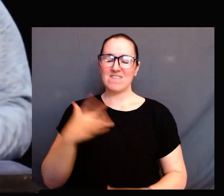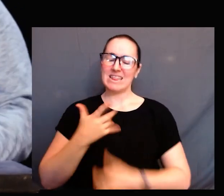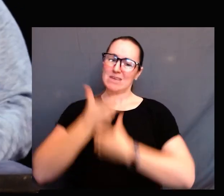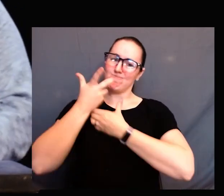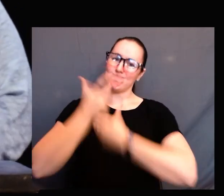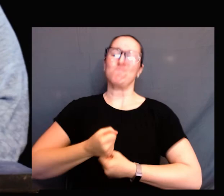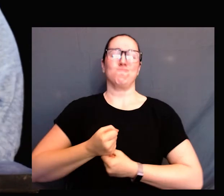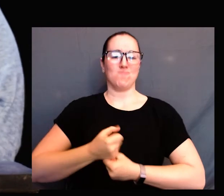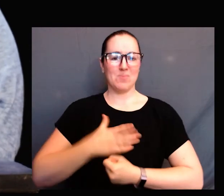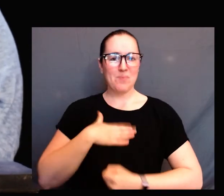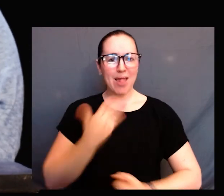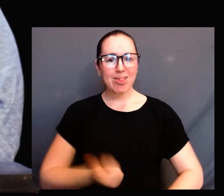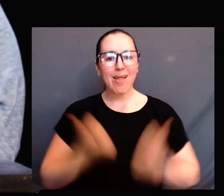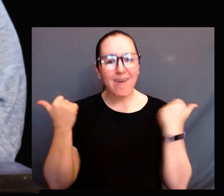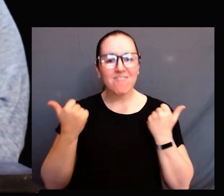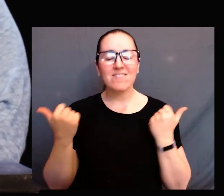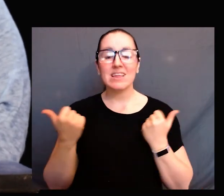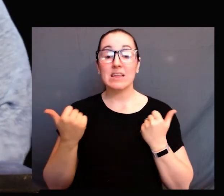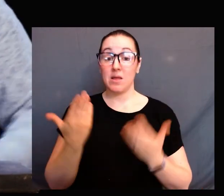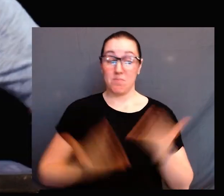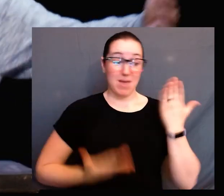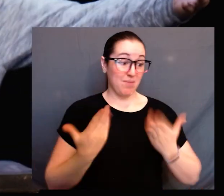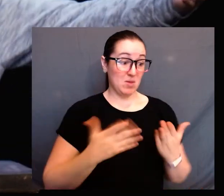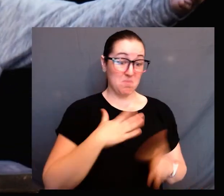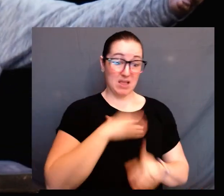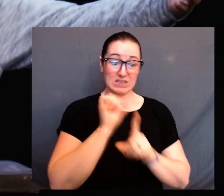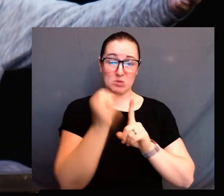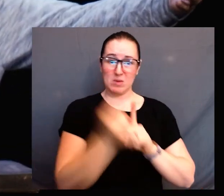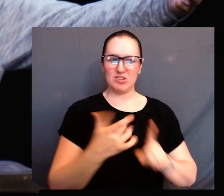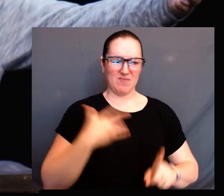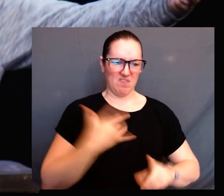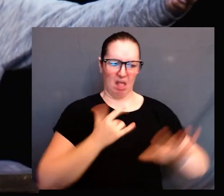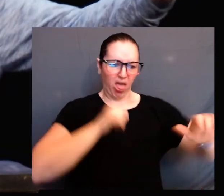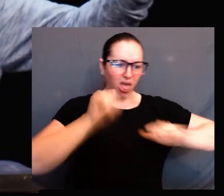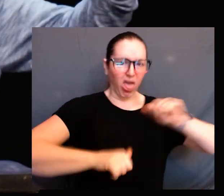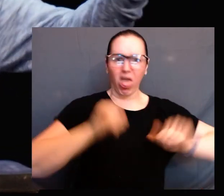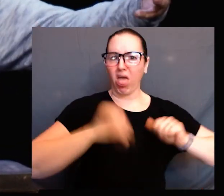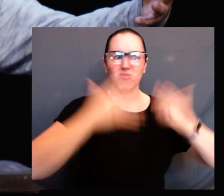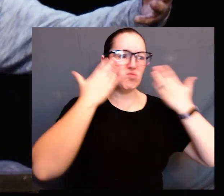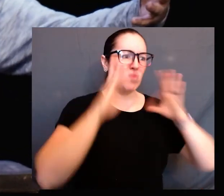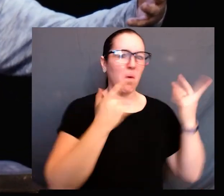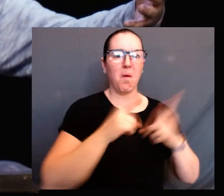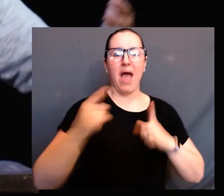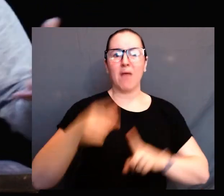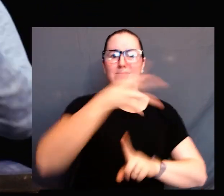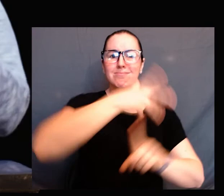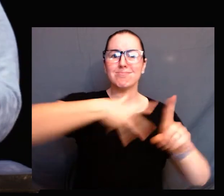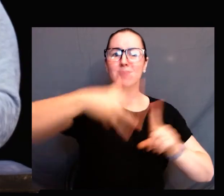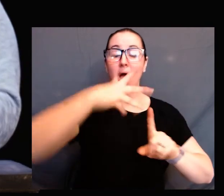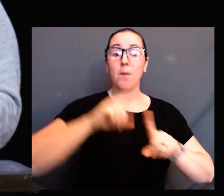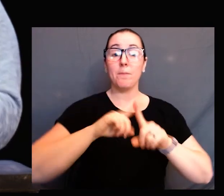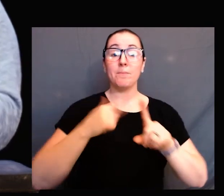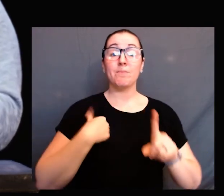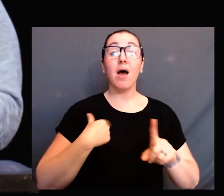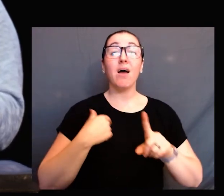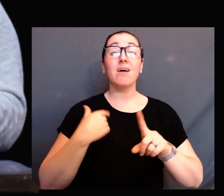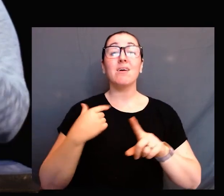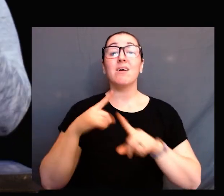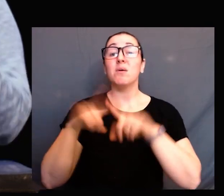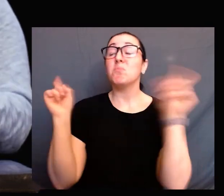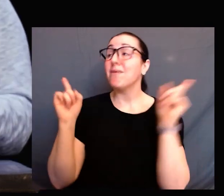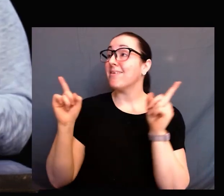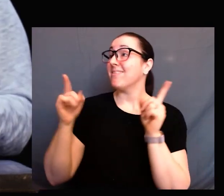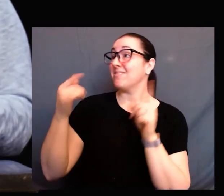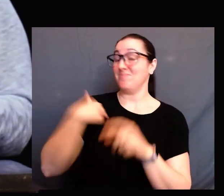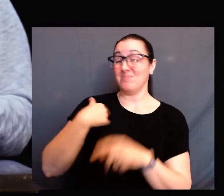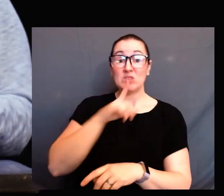of certainty to my life where I may not be certain about what is going on around me, but I am certain that